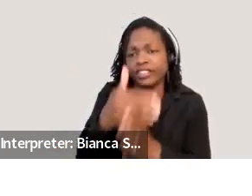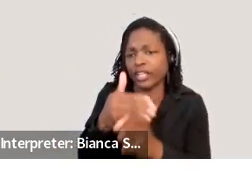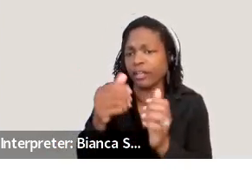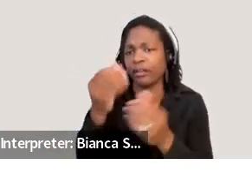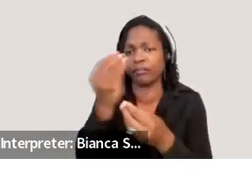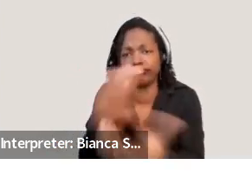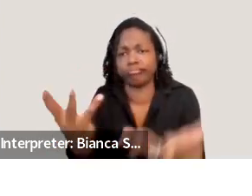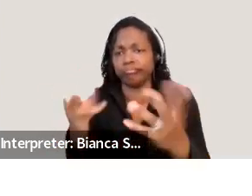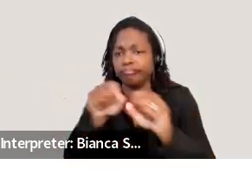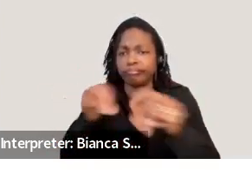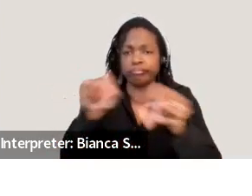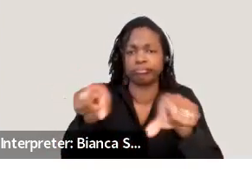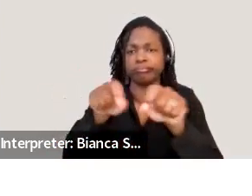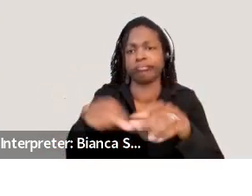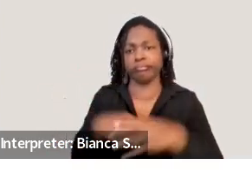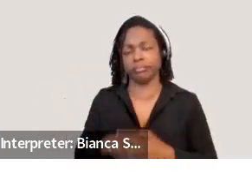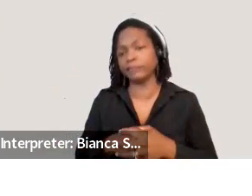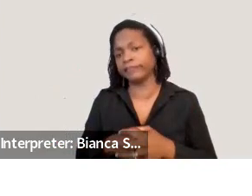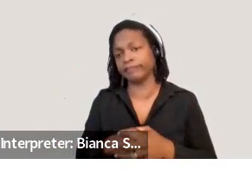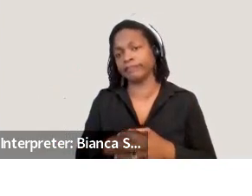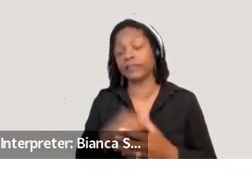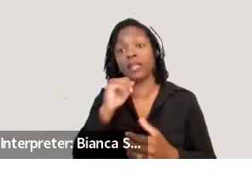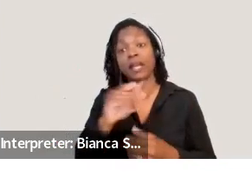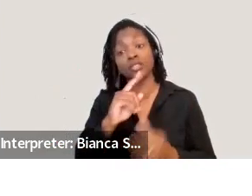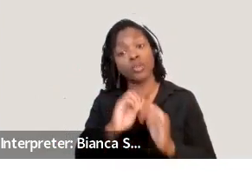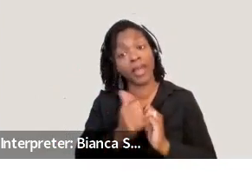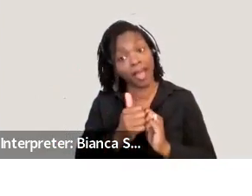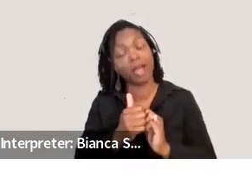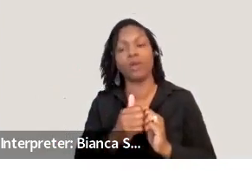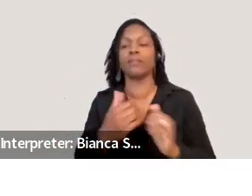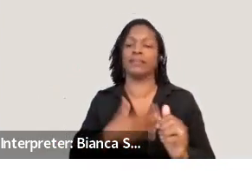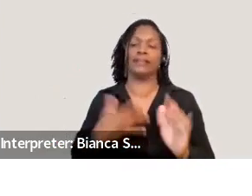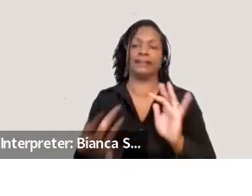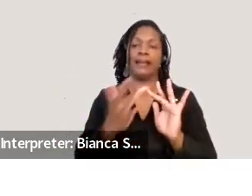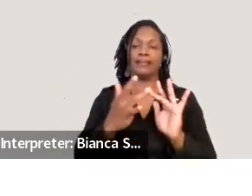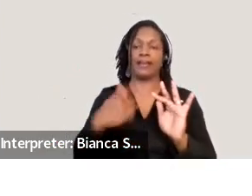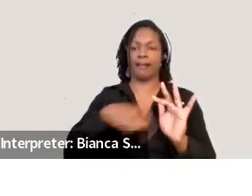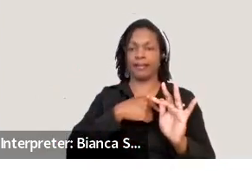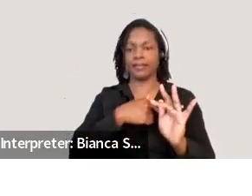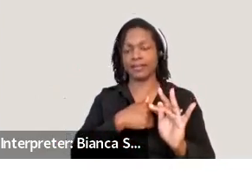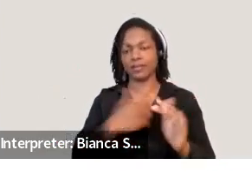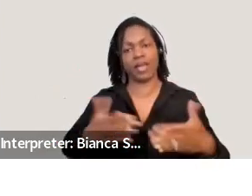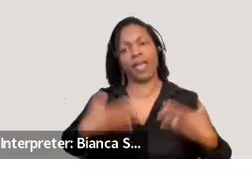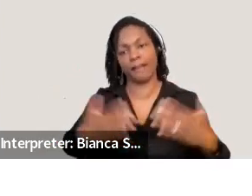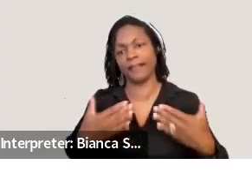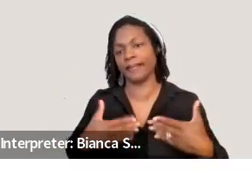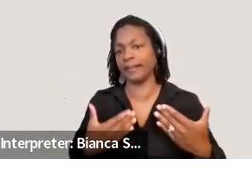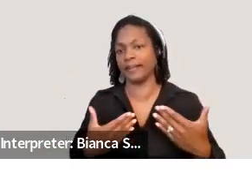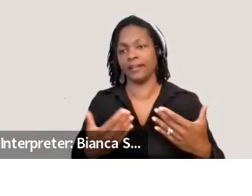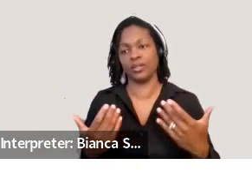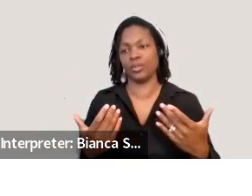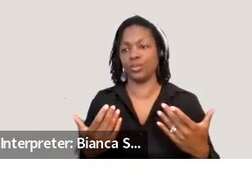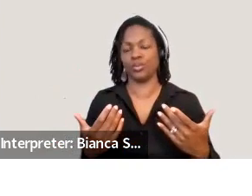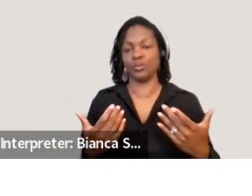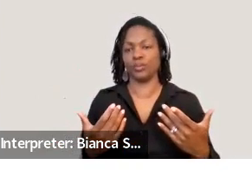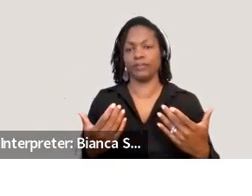you are not sure how to do that, please reach out and we're more than happy to come up with something for